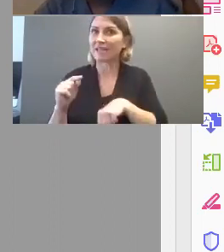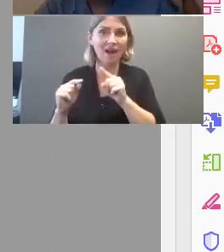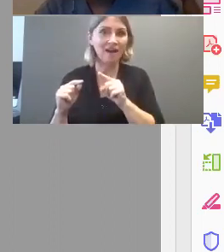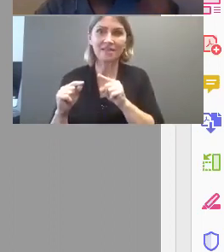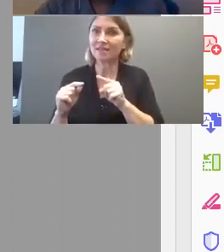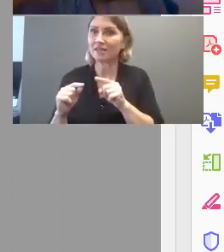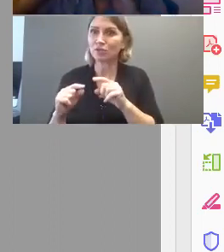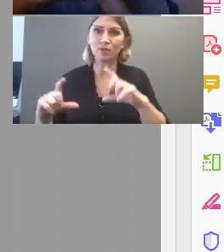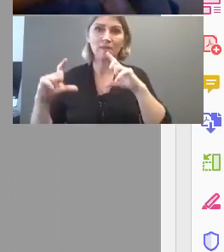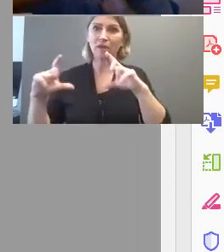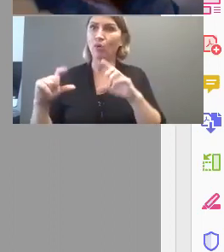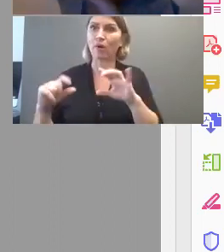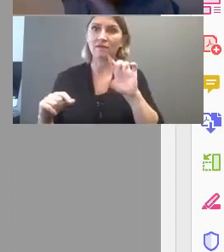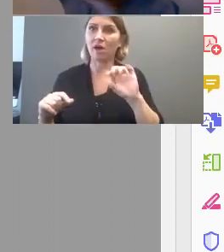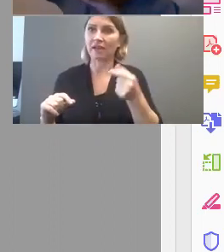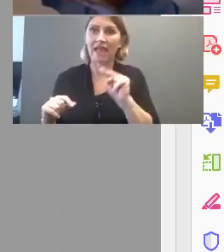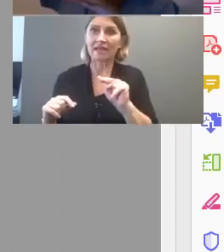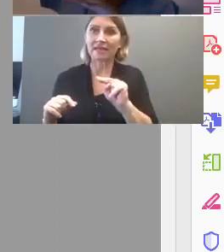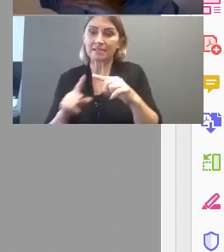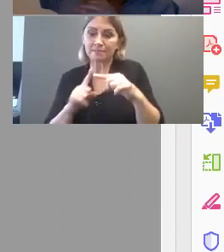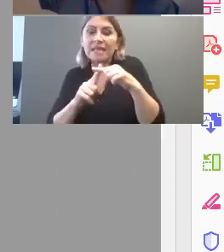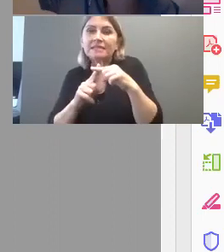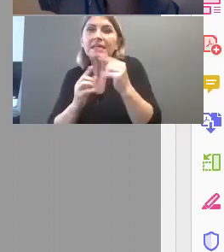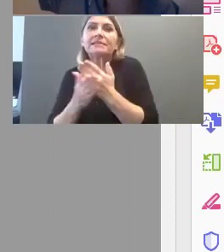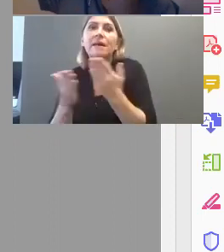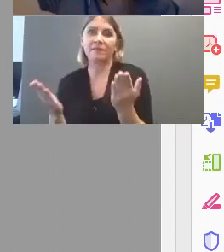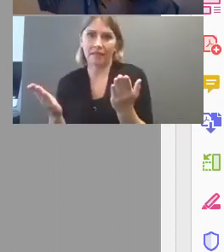O of Cn log n because it is plus something.